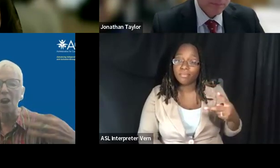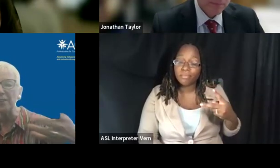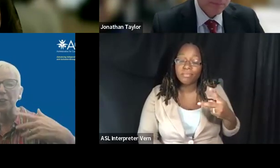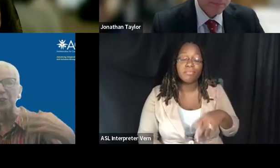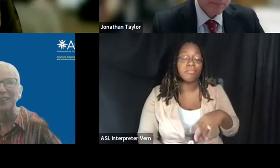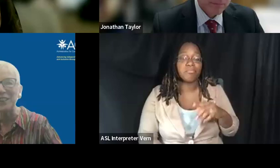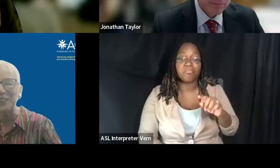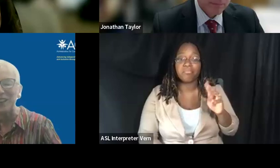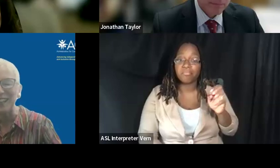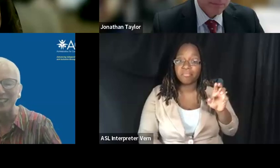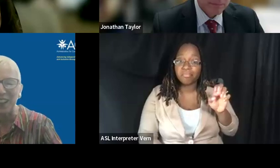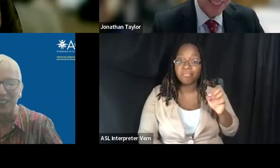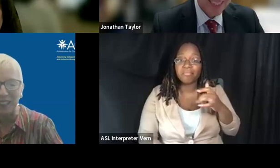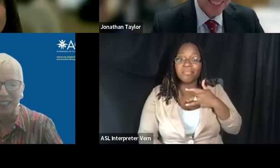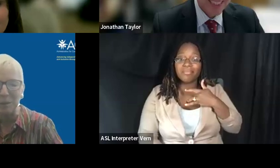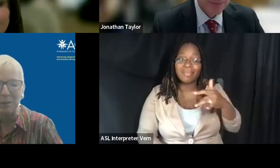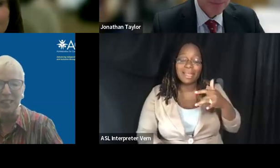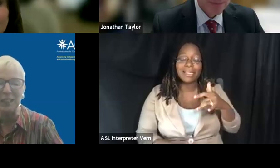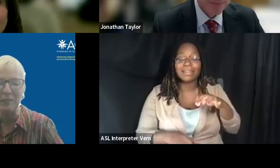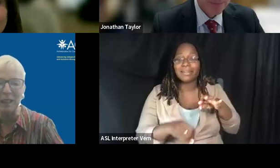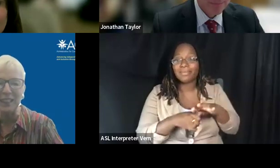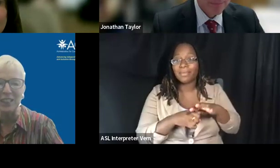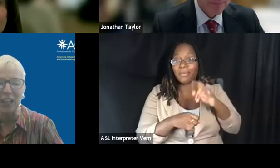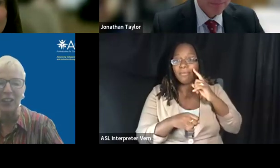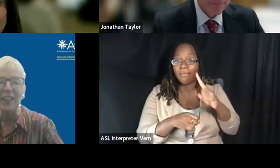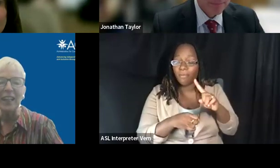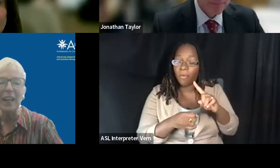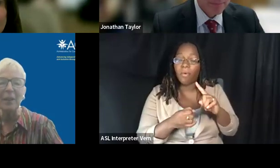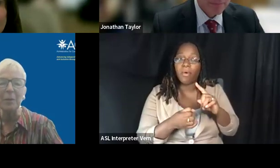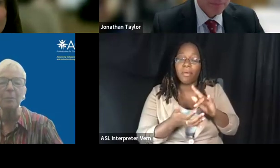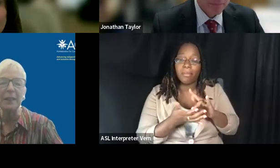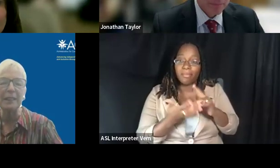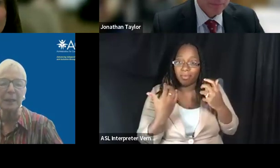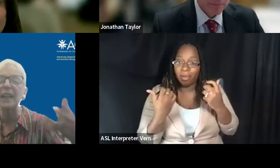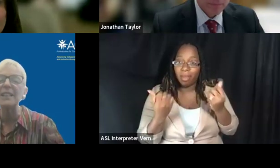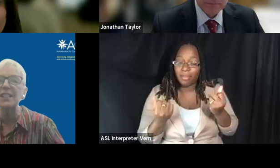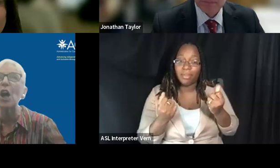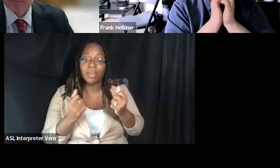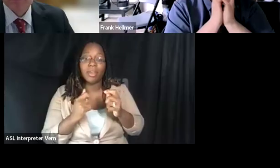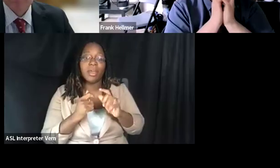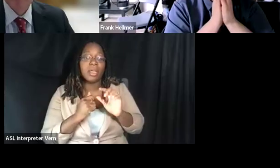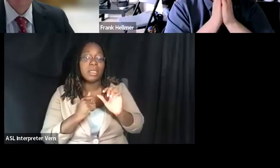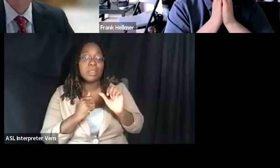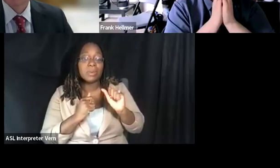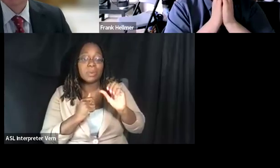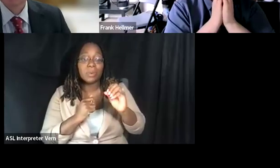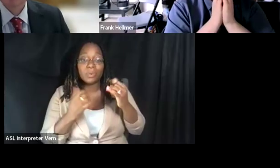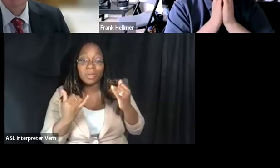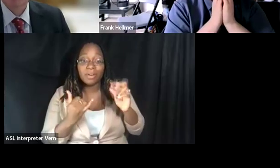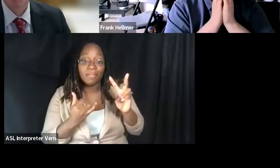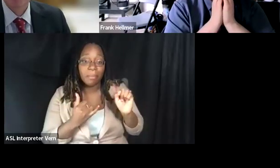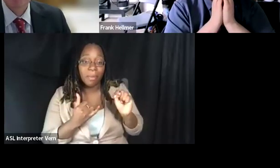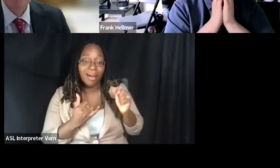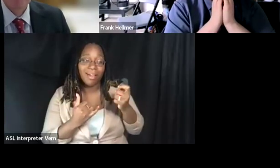is off the grid in a way, in a lot of ways, but particularly in managed care. But because it's not really managed care